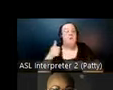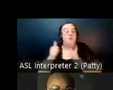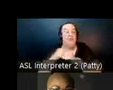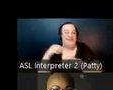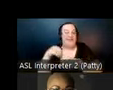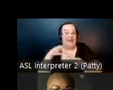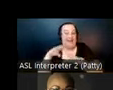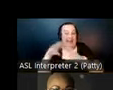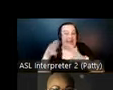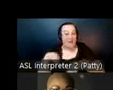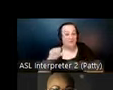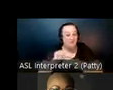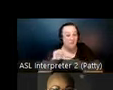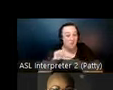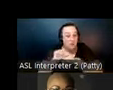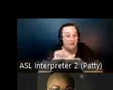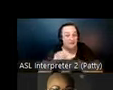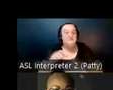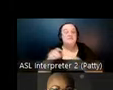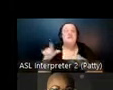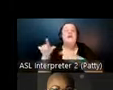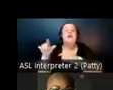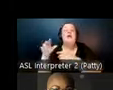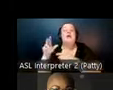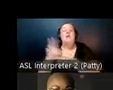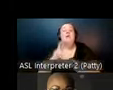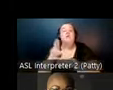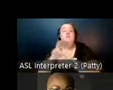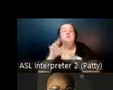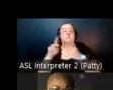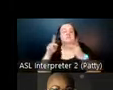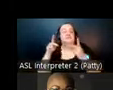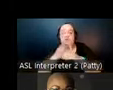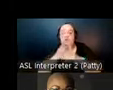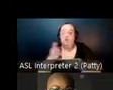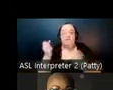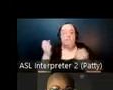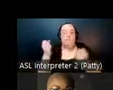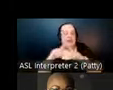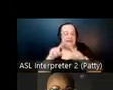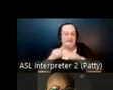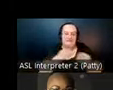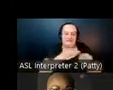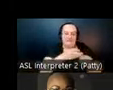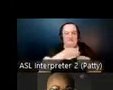employees and employing positions across multiple trades.